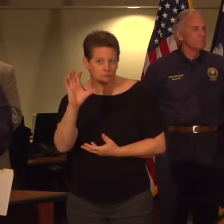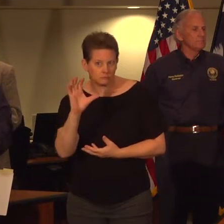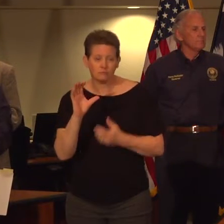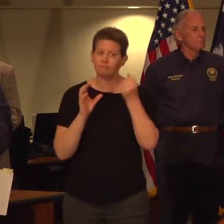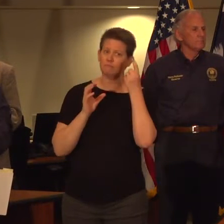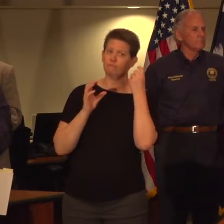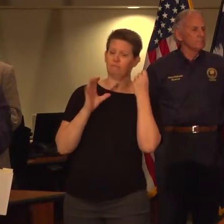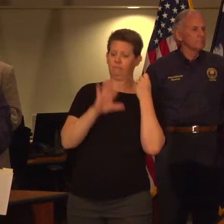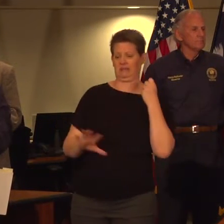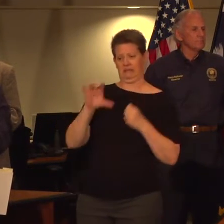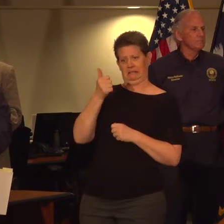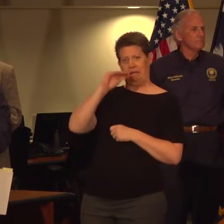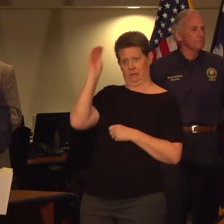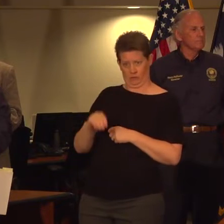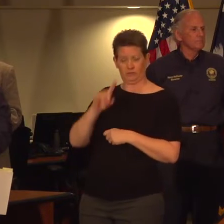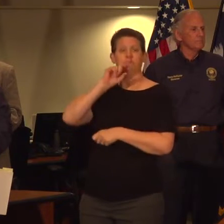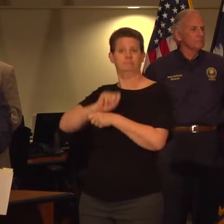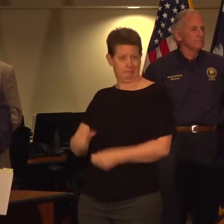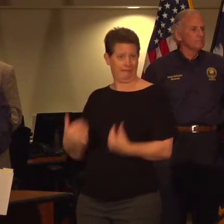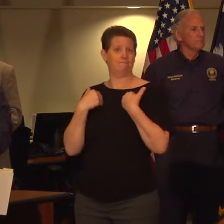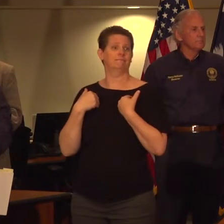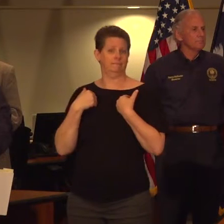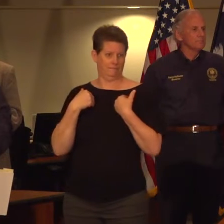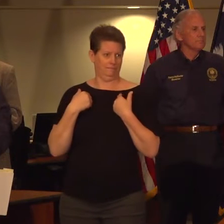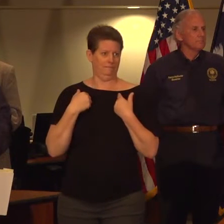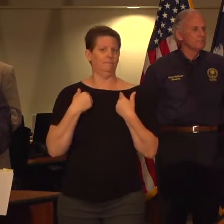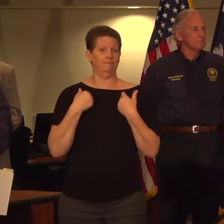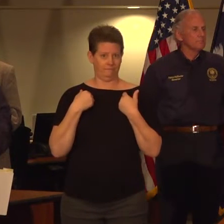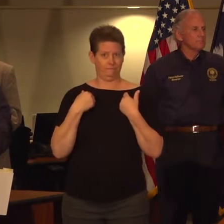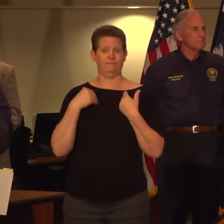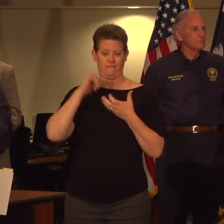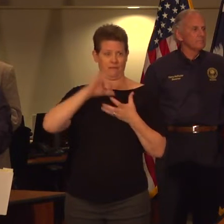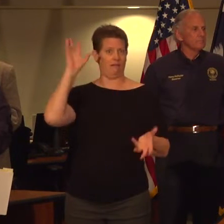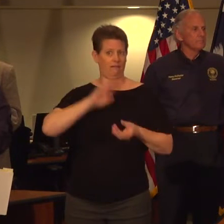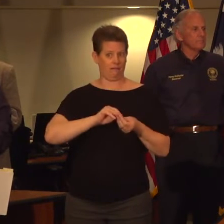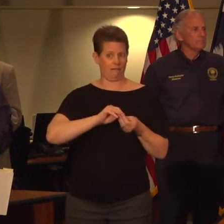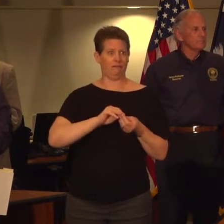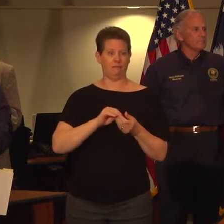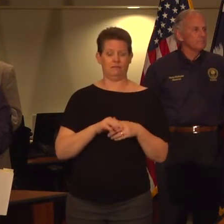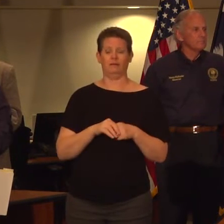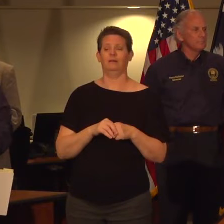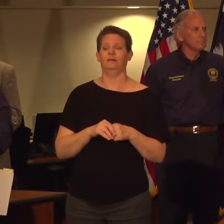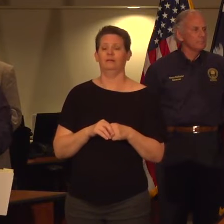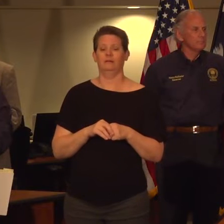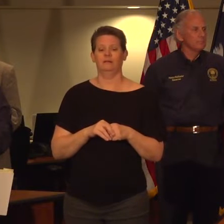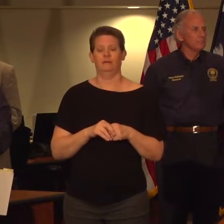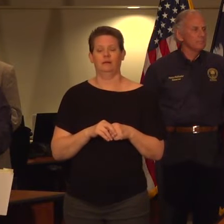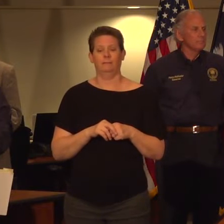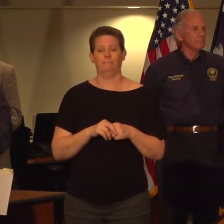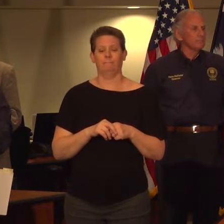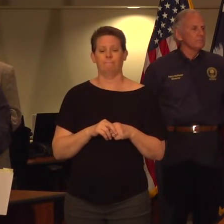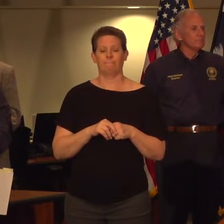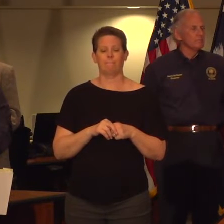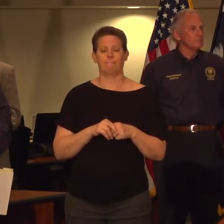approximately 10% positive tests from the South Carolina residents who have been tested, and this